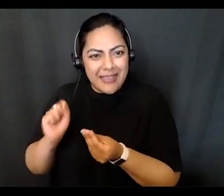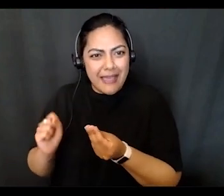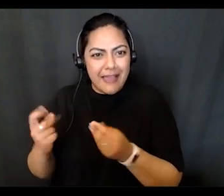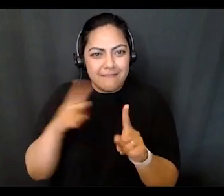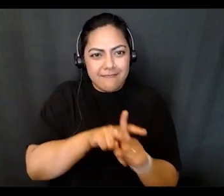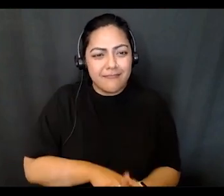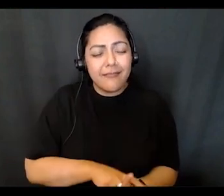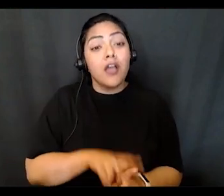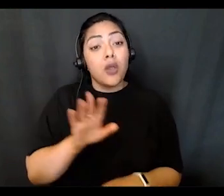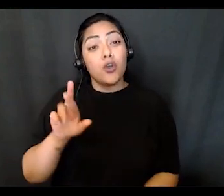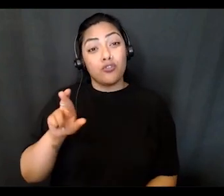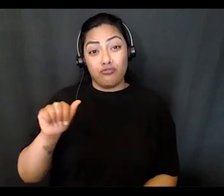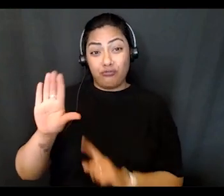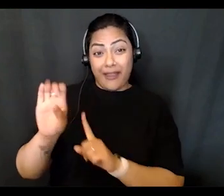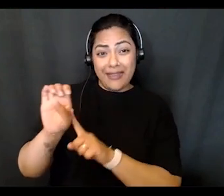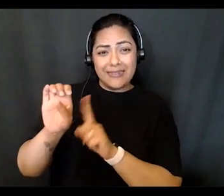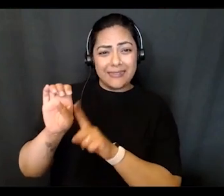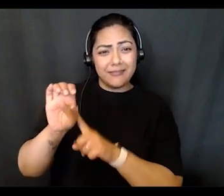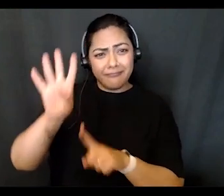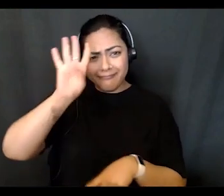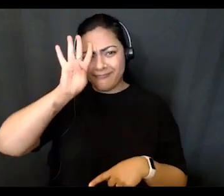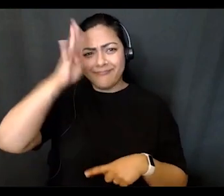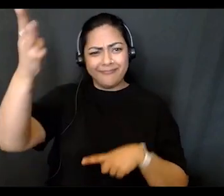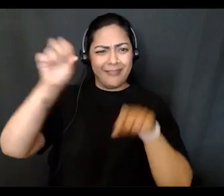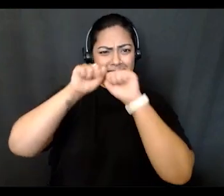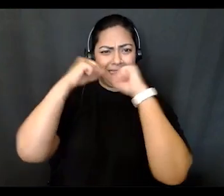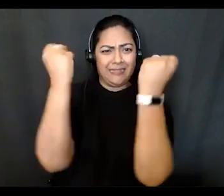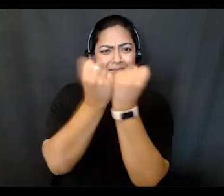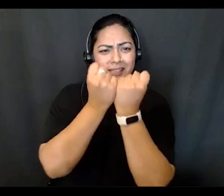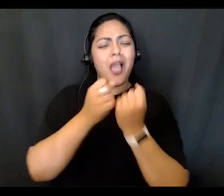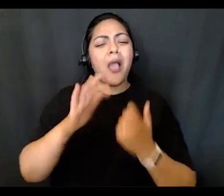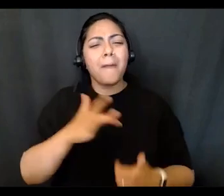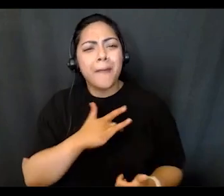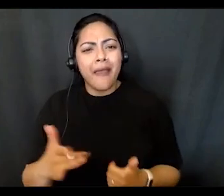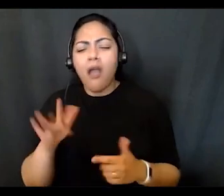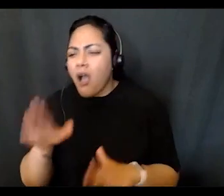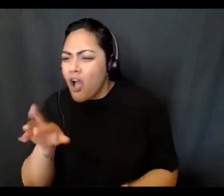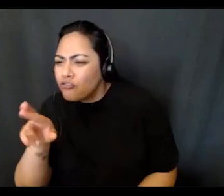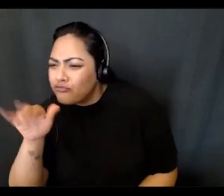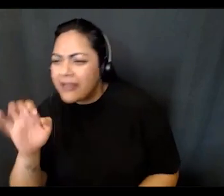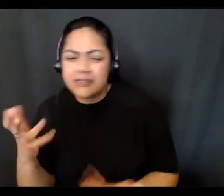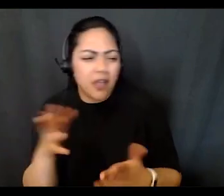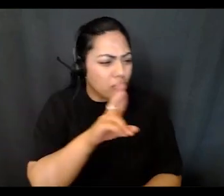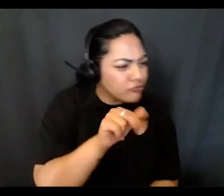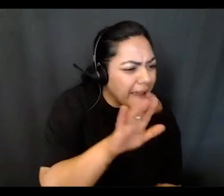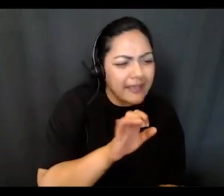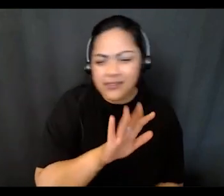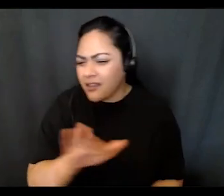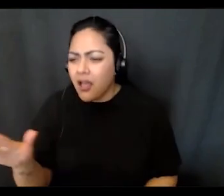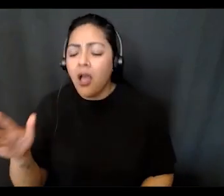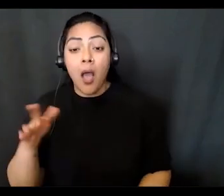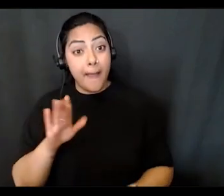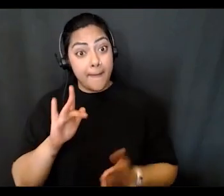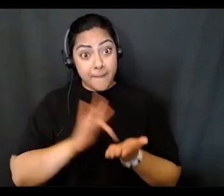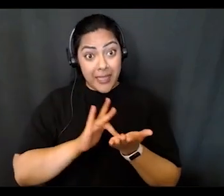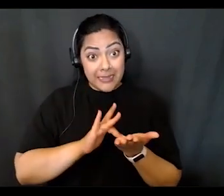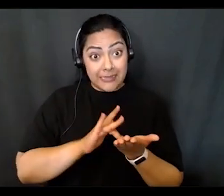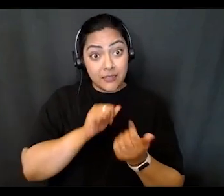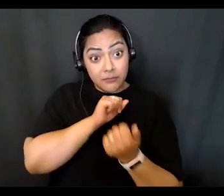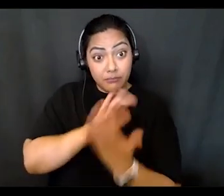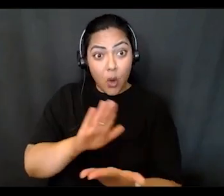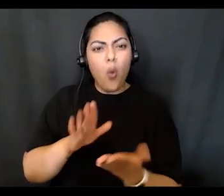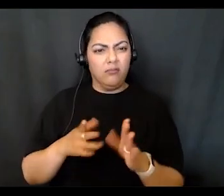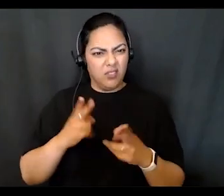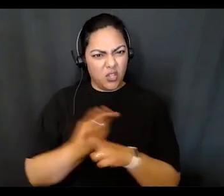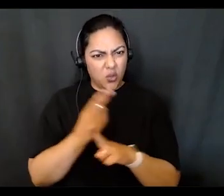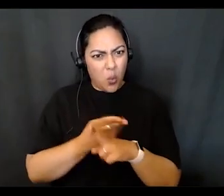social construction. Now we keep talking about race. What's your race? What's your race? What's your race? But we see it in medicine as a biology, right? Which is why we